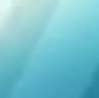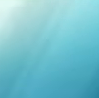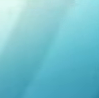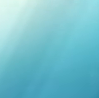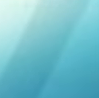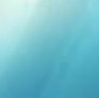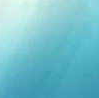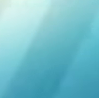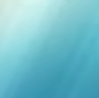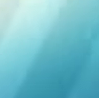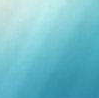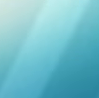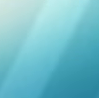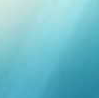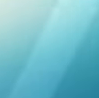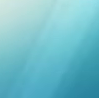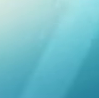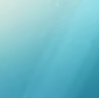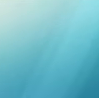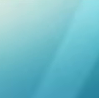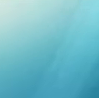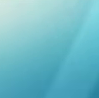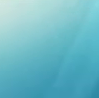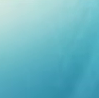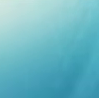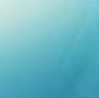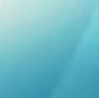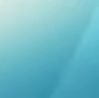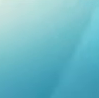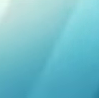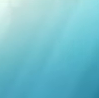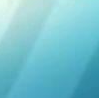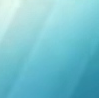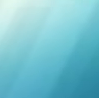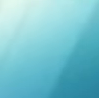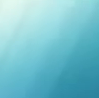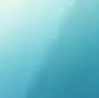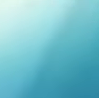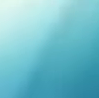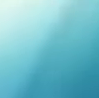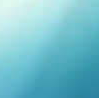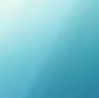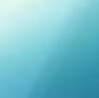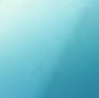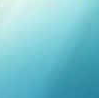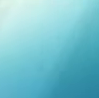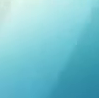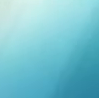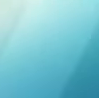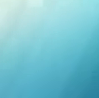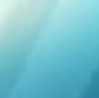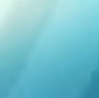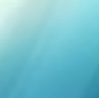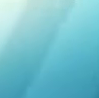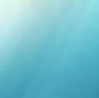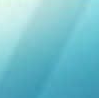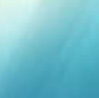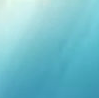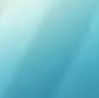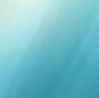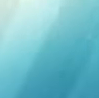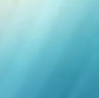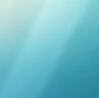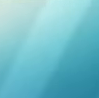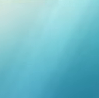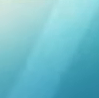from trustworthy sources. Do not overread and share information or